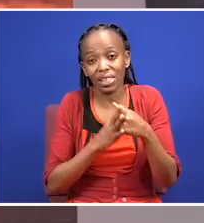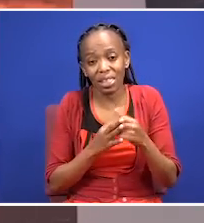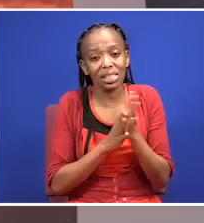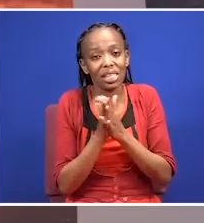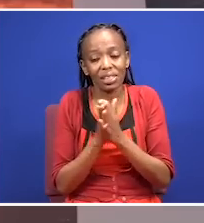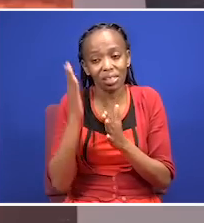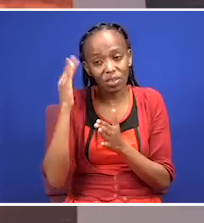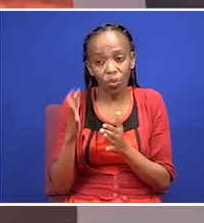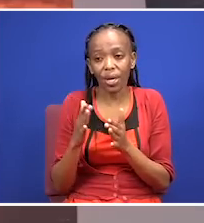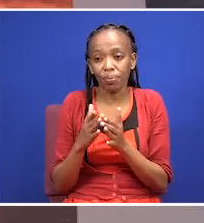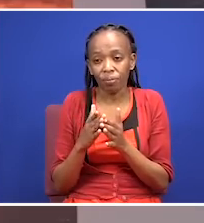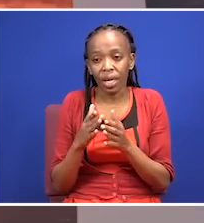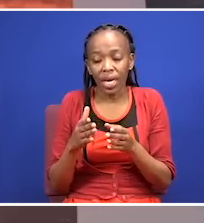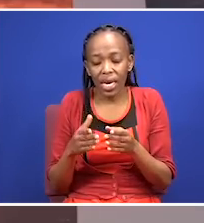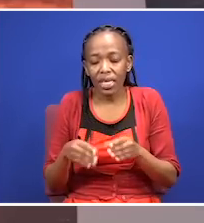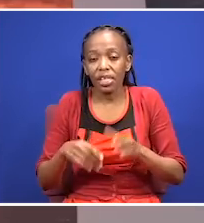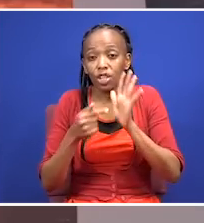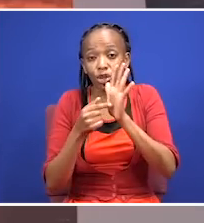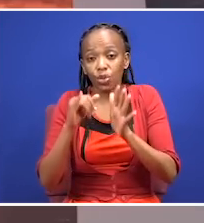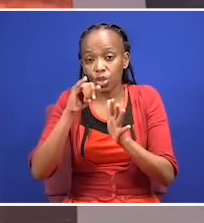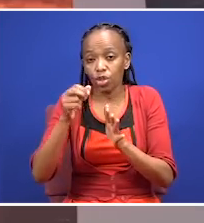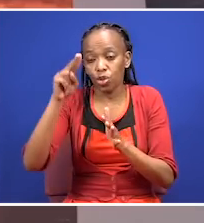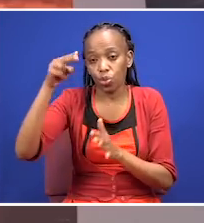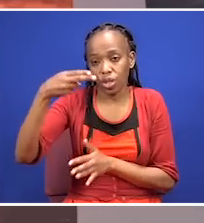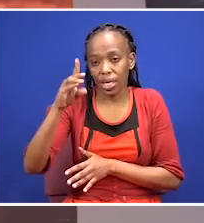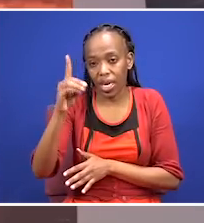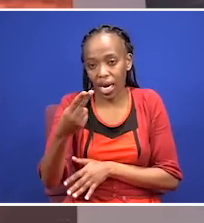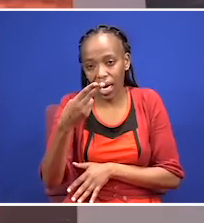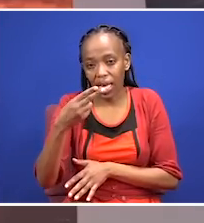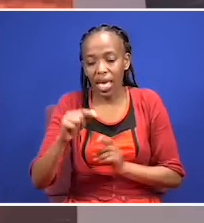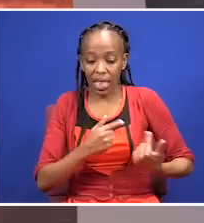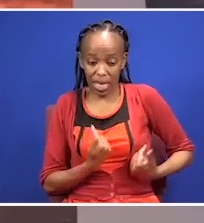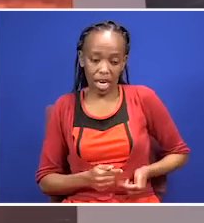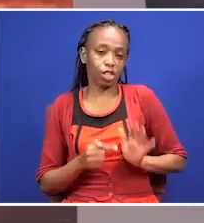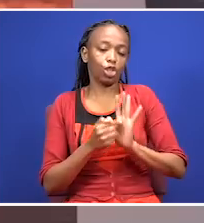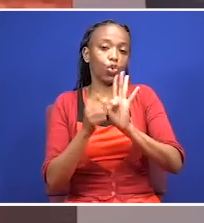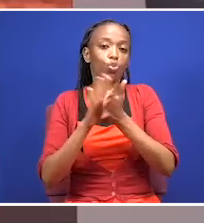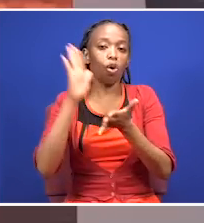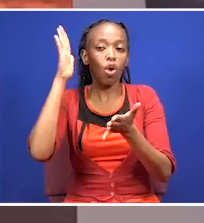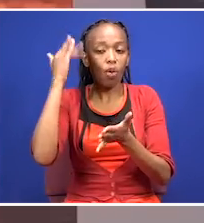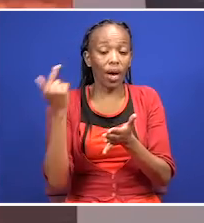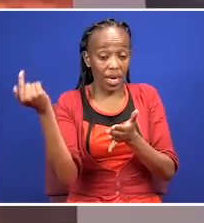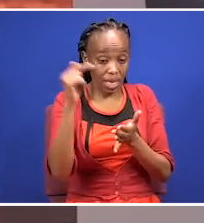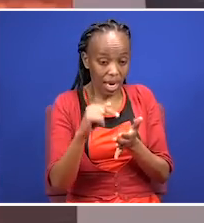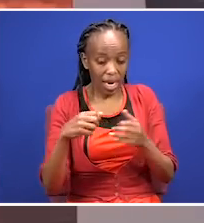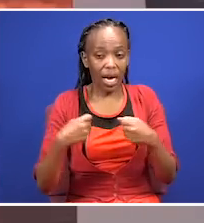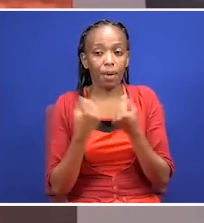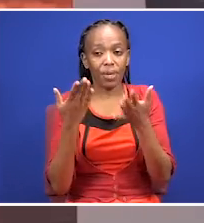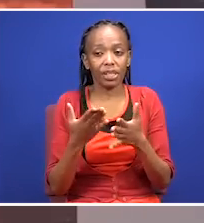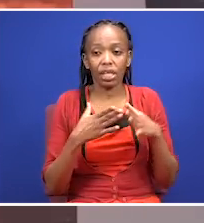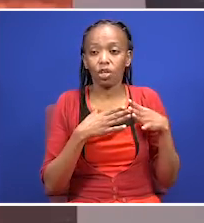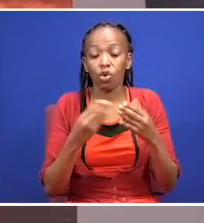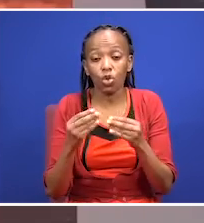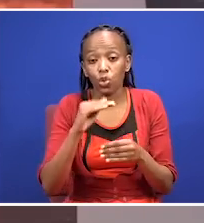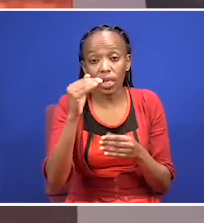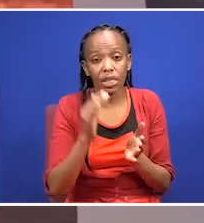interesting one because it caps us judah and the heart of judah exposed even the more because here comes judah he goes into a